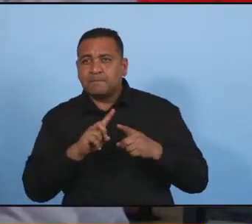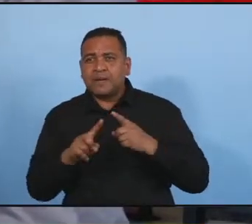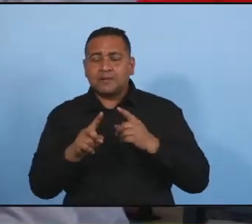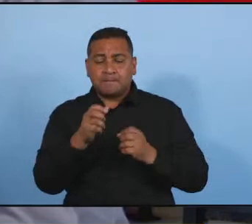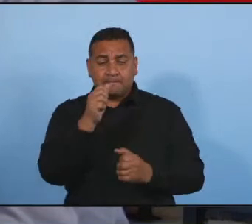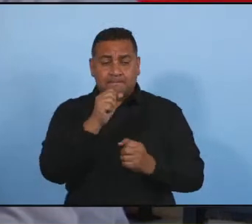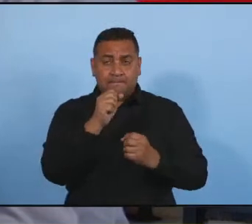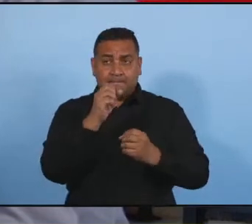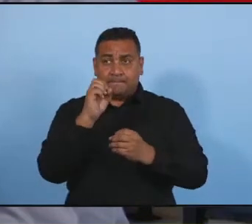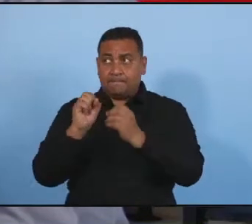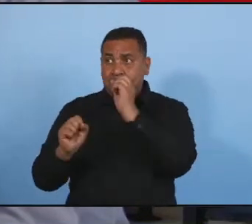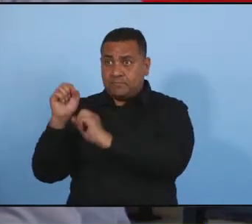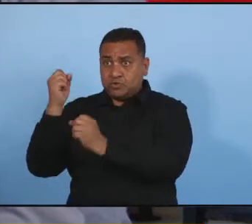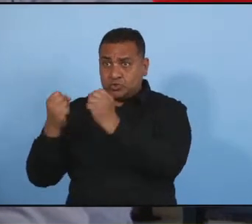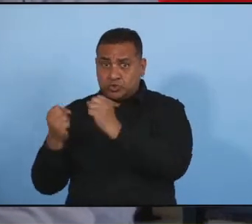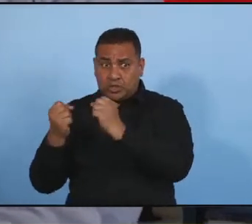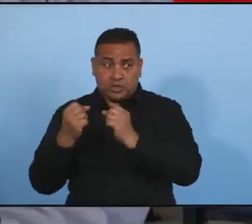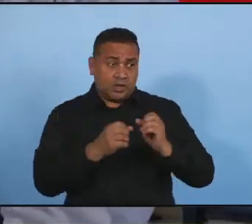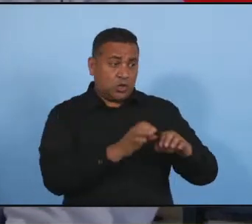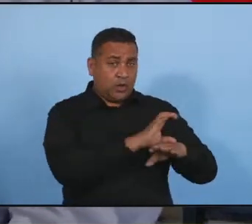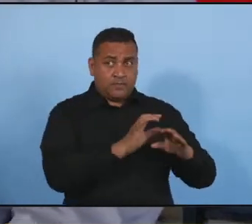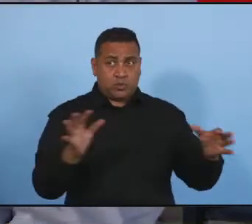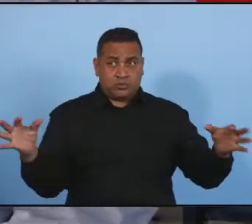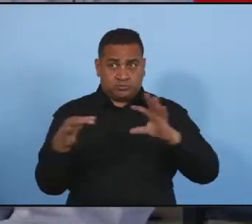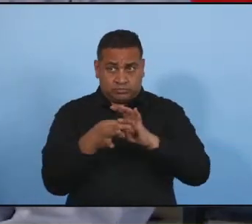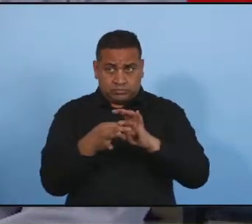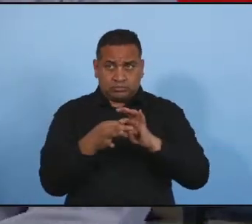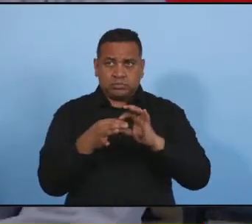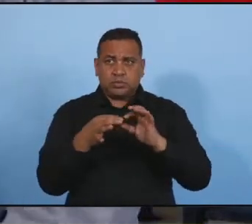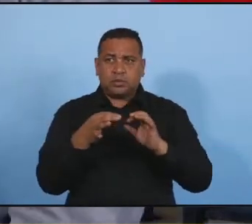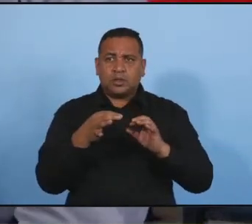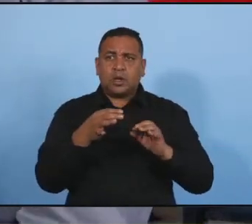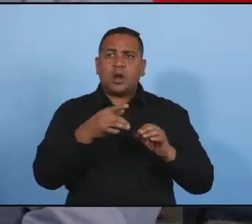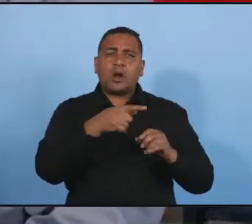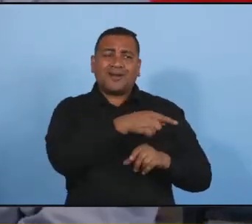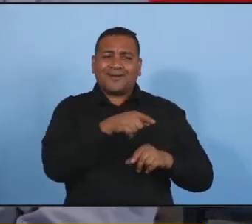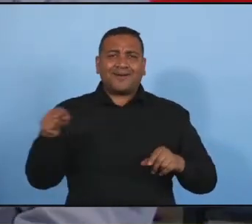what do you get when you're done? When you get, you see,